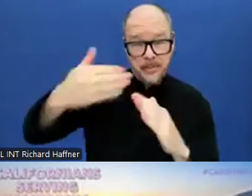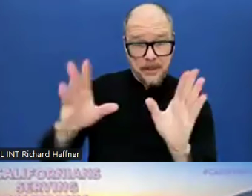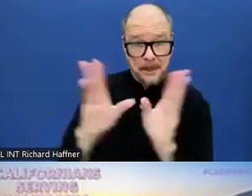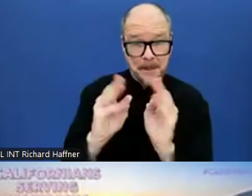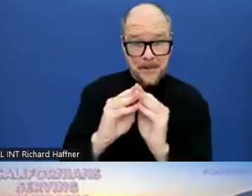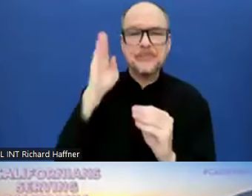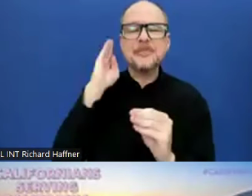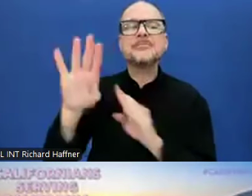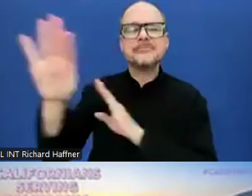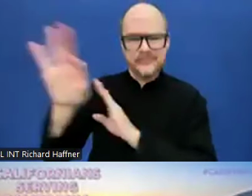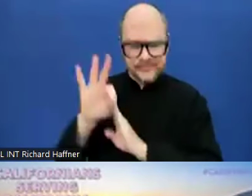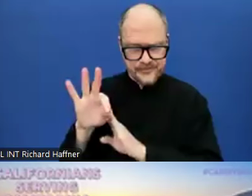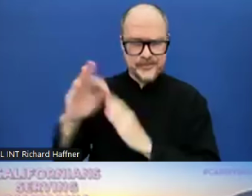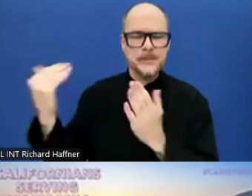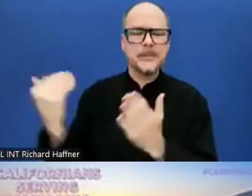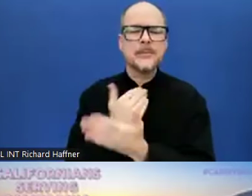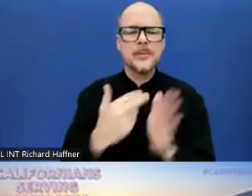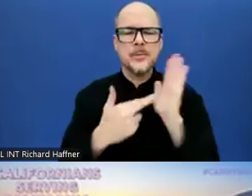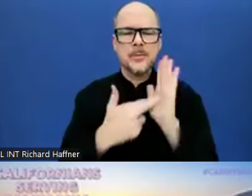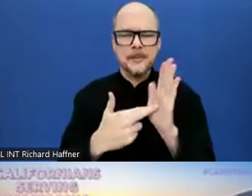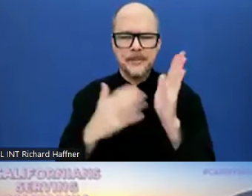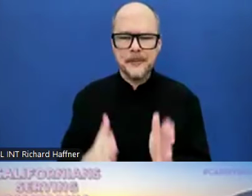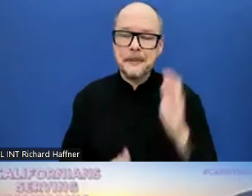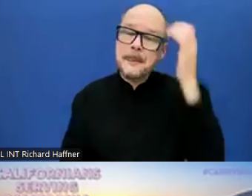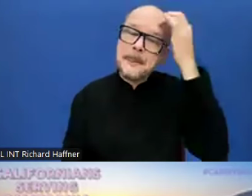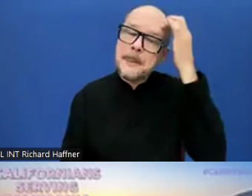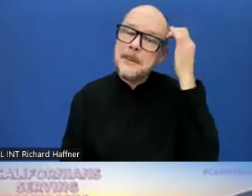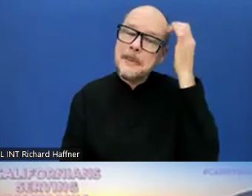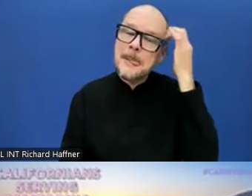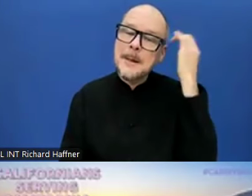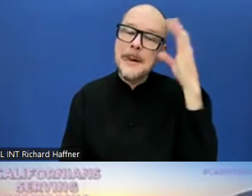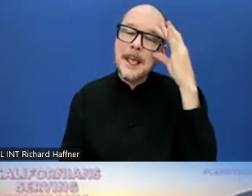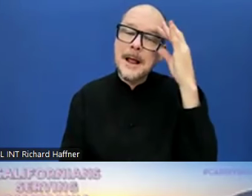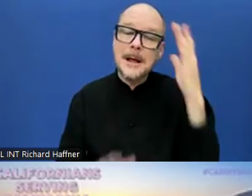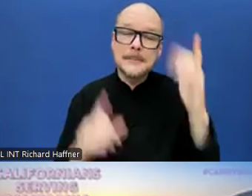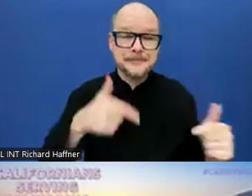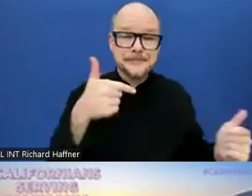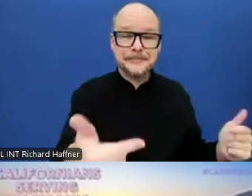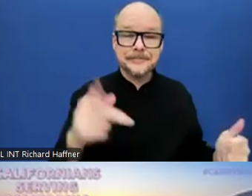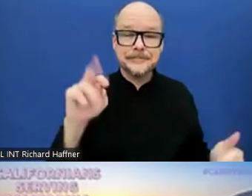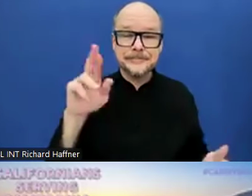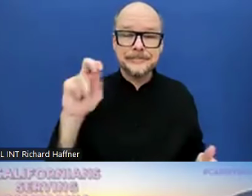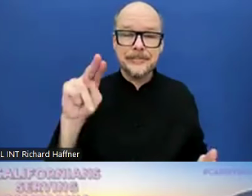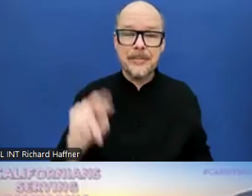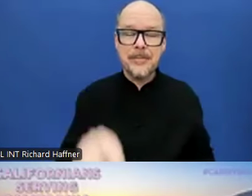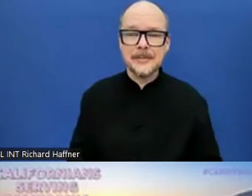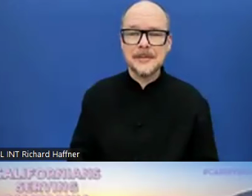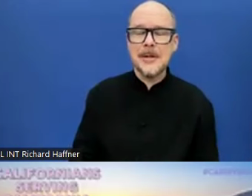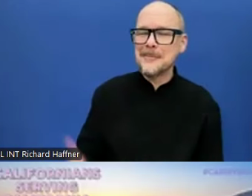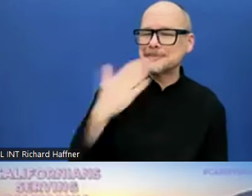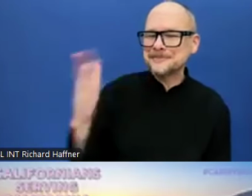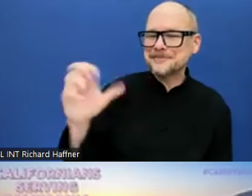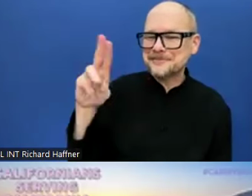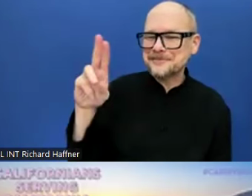have appointed a new representative. And back to you, Karen. Thank you,